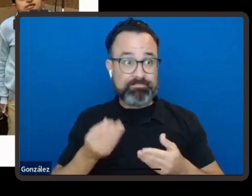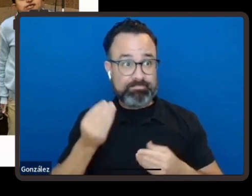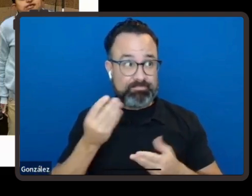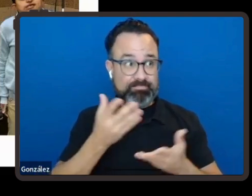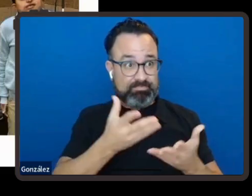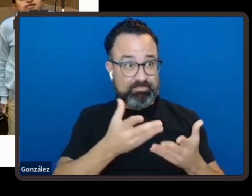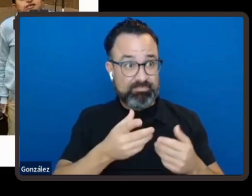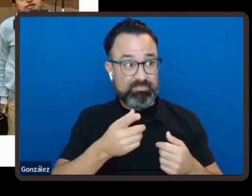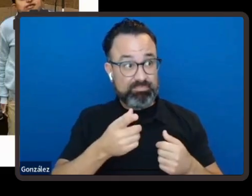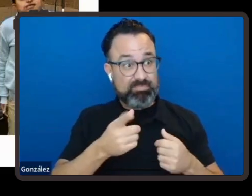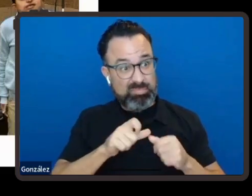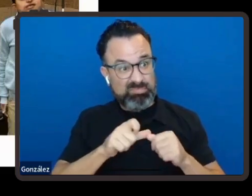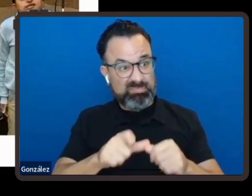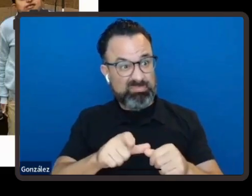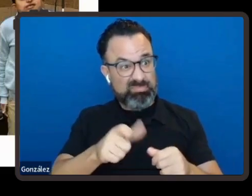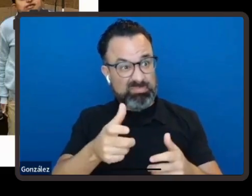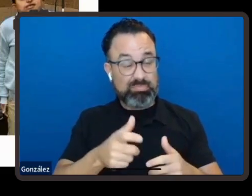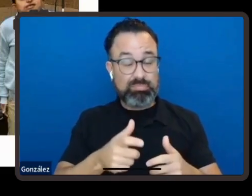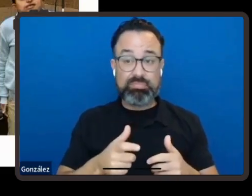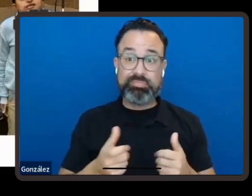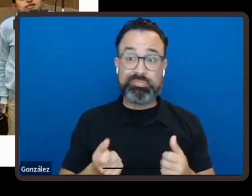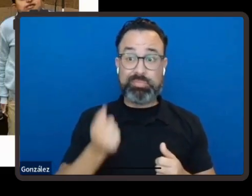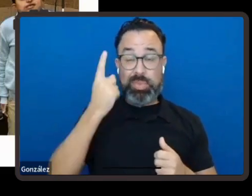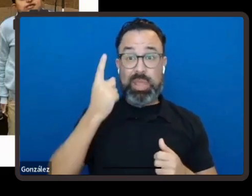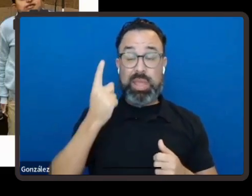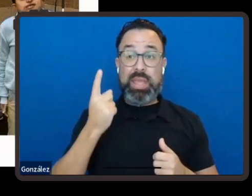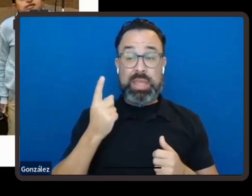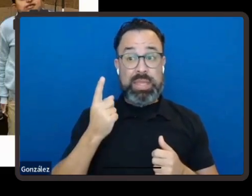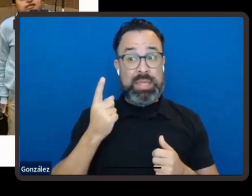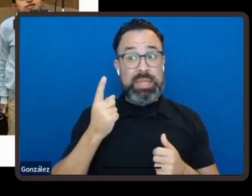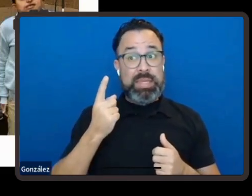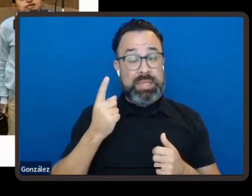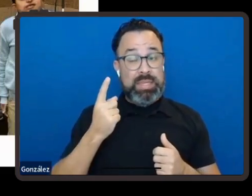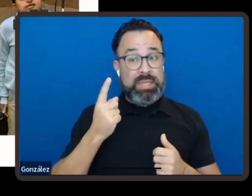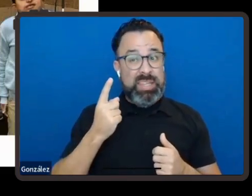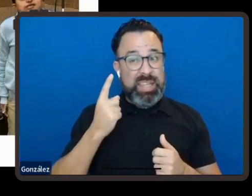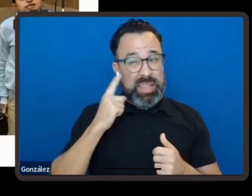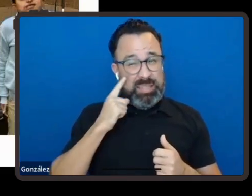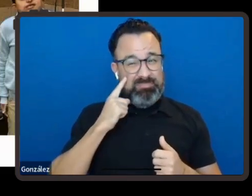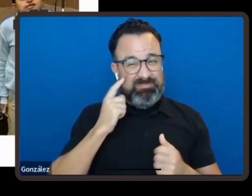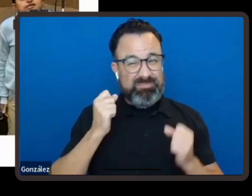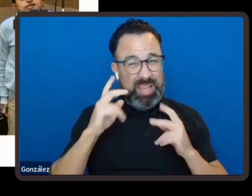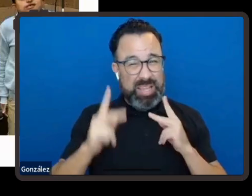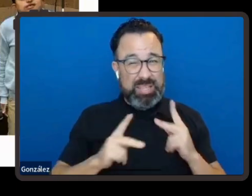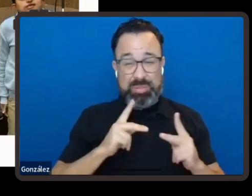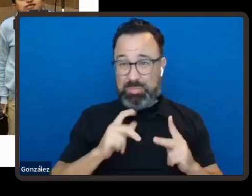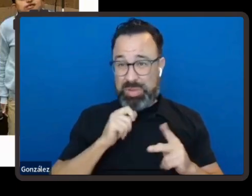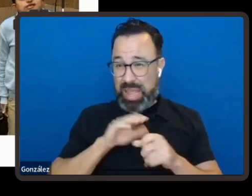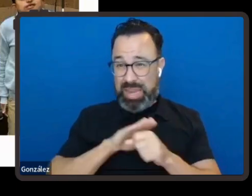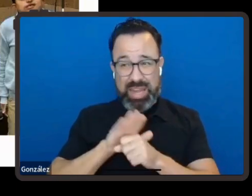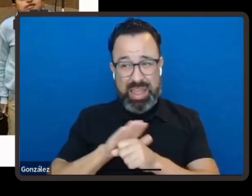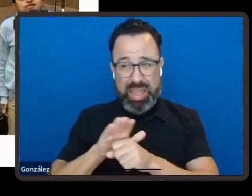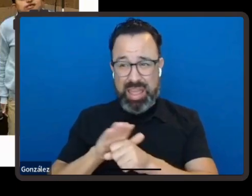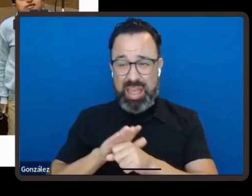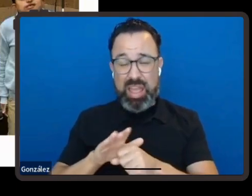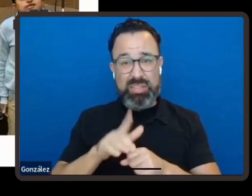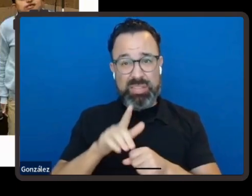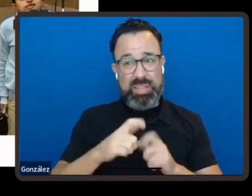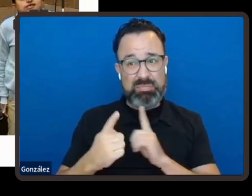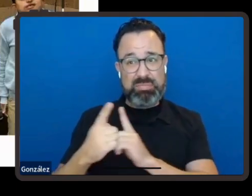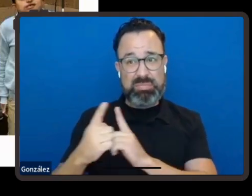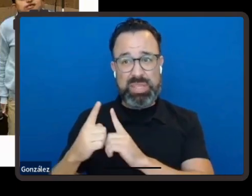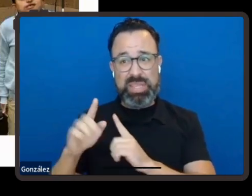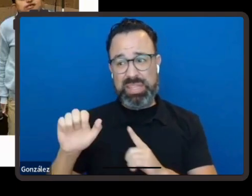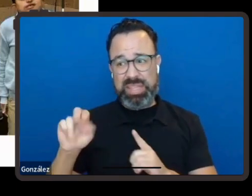again, I think a lot of people may not be on enough. They need an endocrinologist. I think if you're going to get, You know, you probably don't,